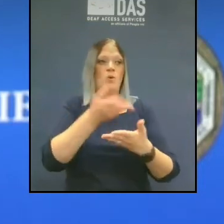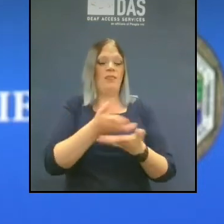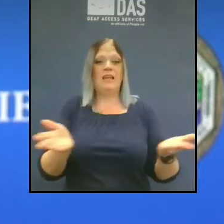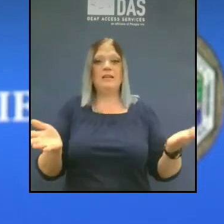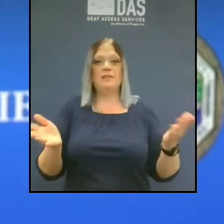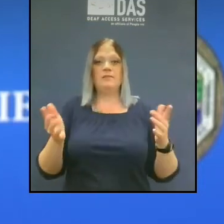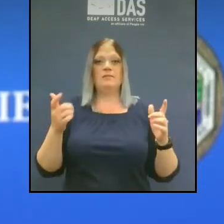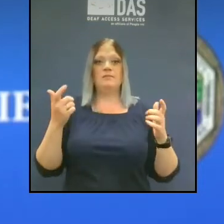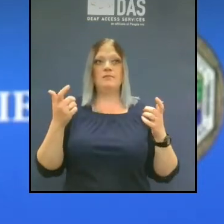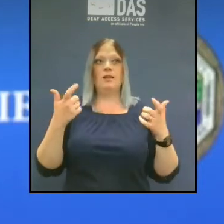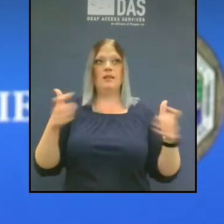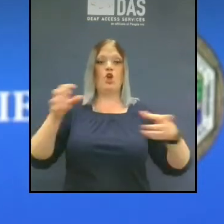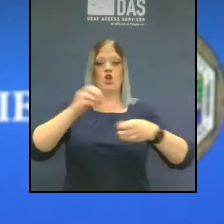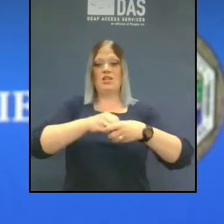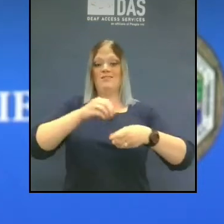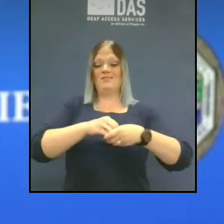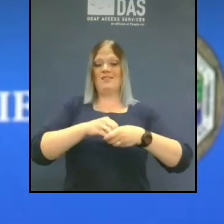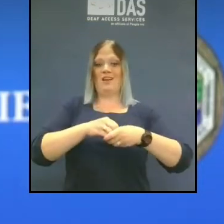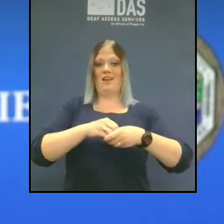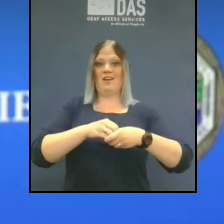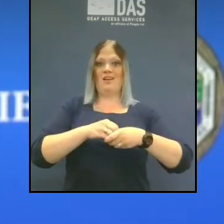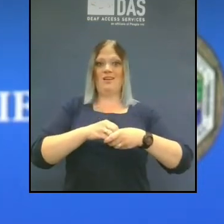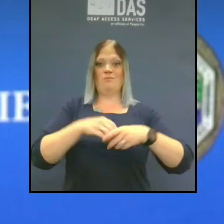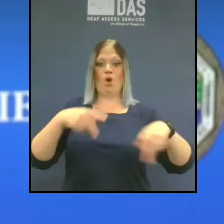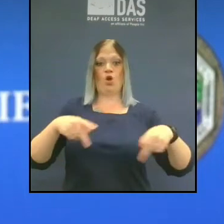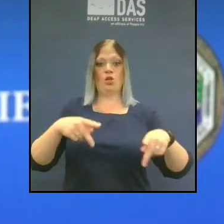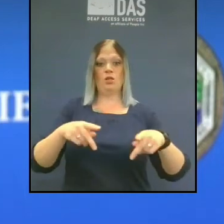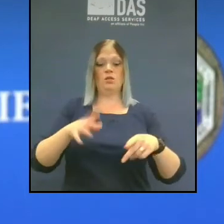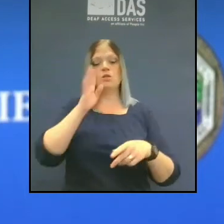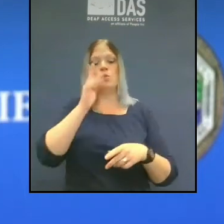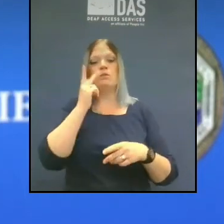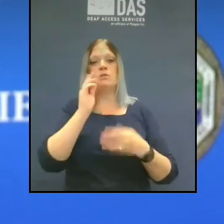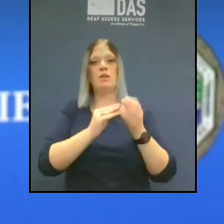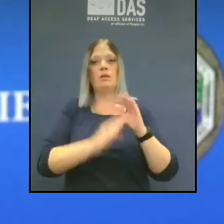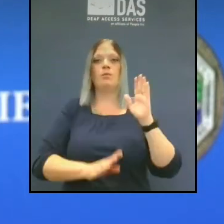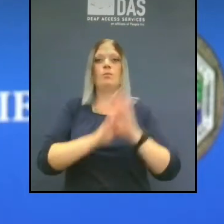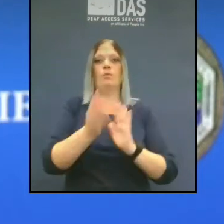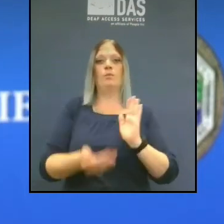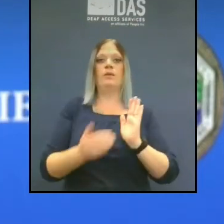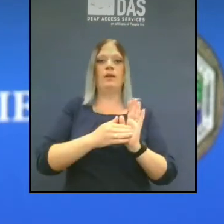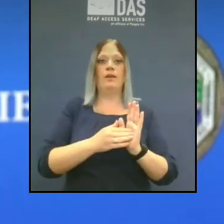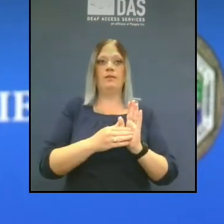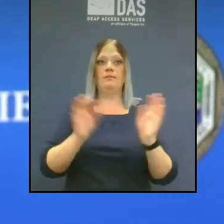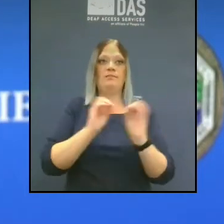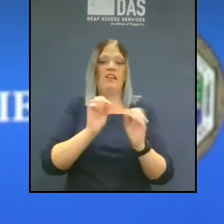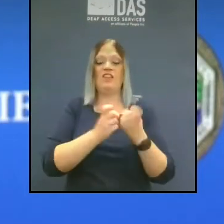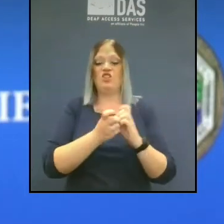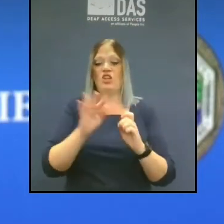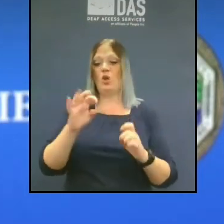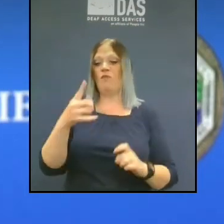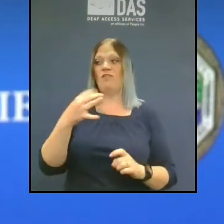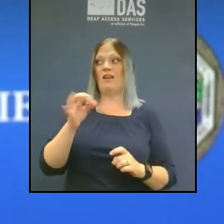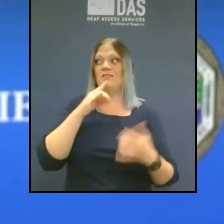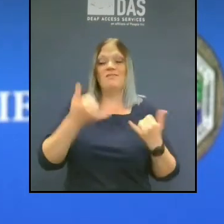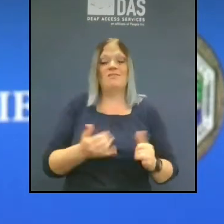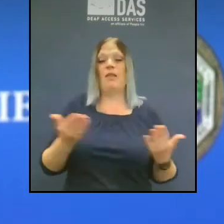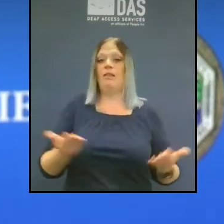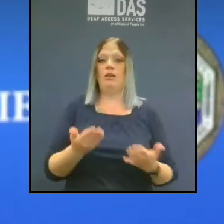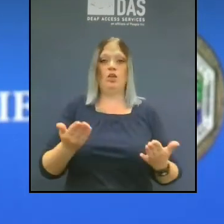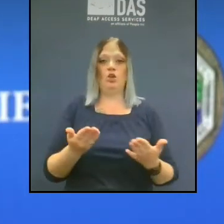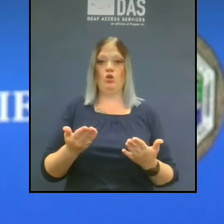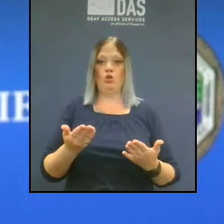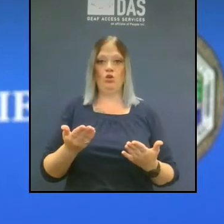in large indoor gatherings, we're going to see our numbers spike up again because nothing has changed. COVID-19 COVID-19 is still here. And so